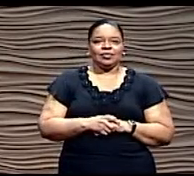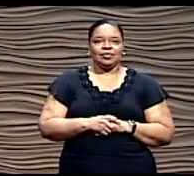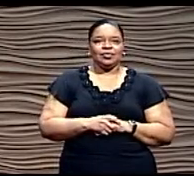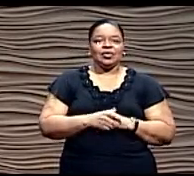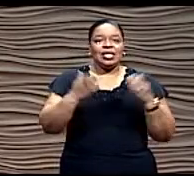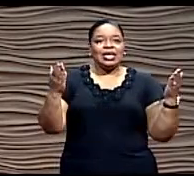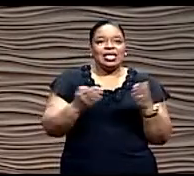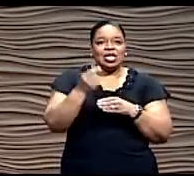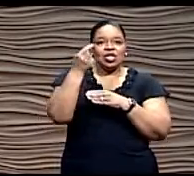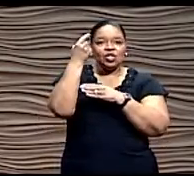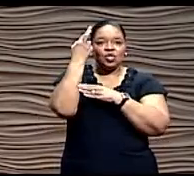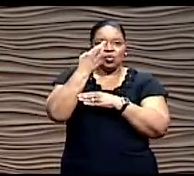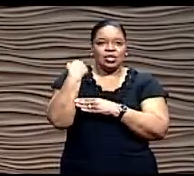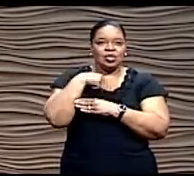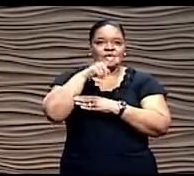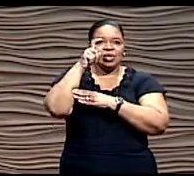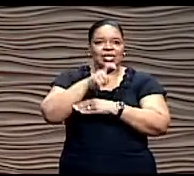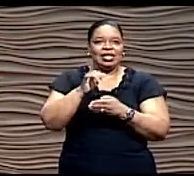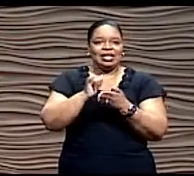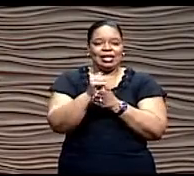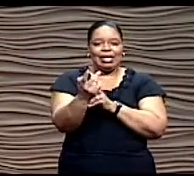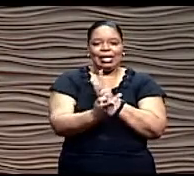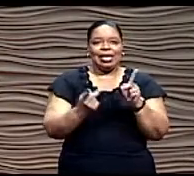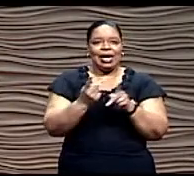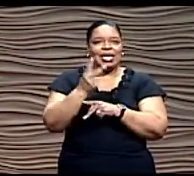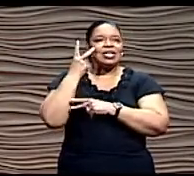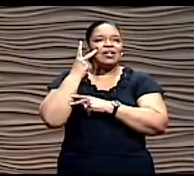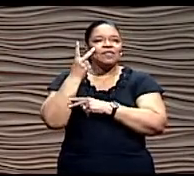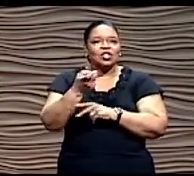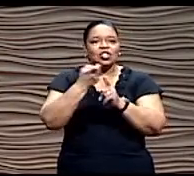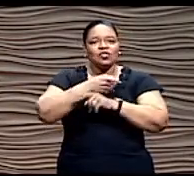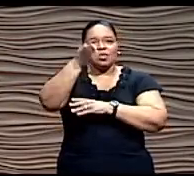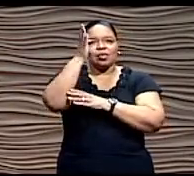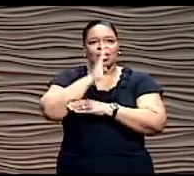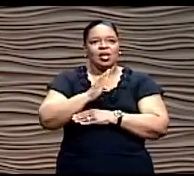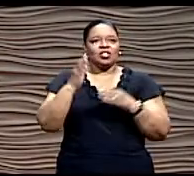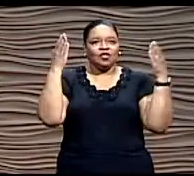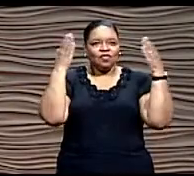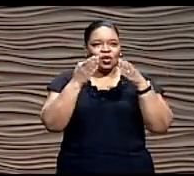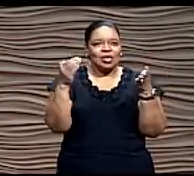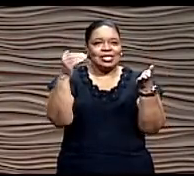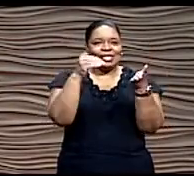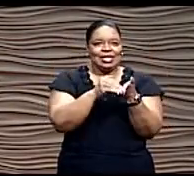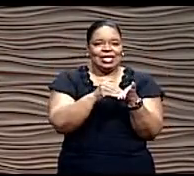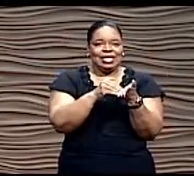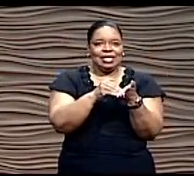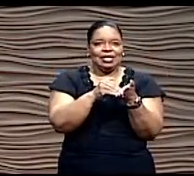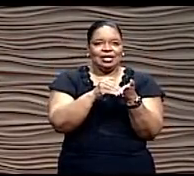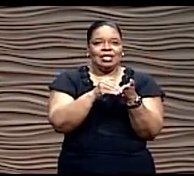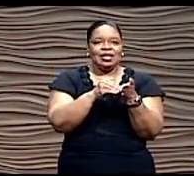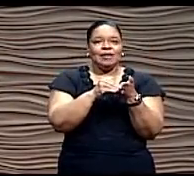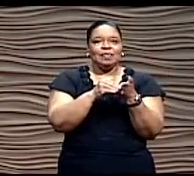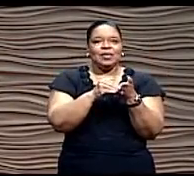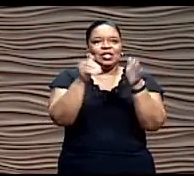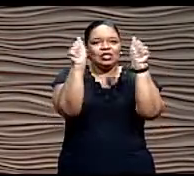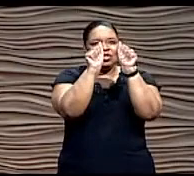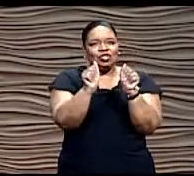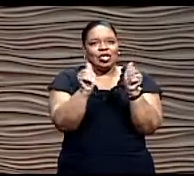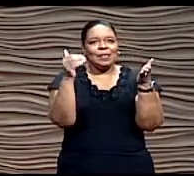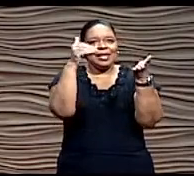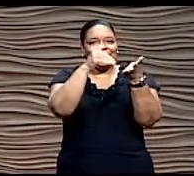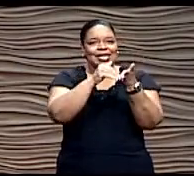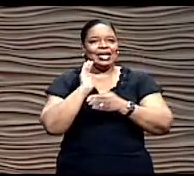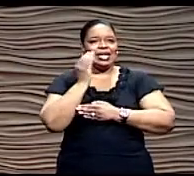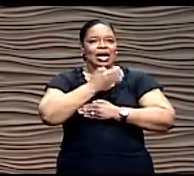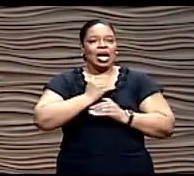Here's why we need this kind of vision of God to refocus, recalibrate, even reshape our life, to let